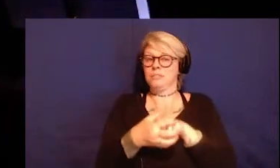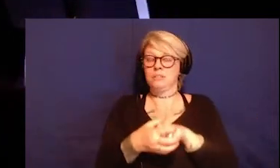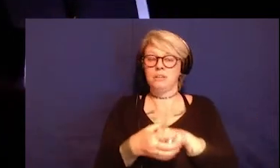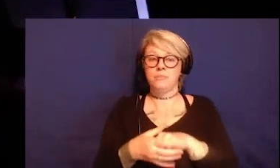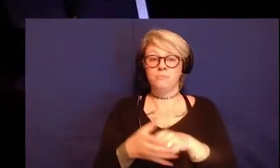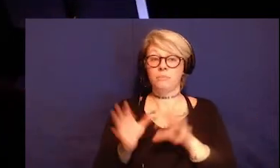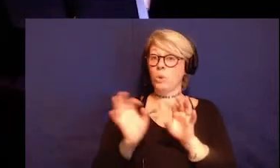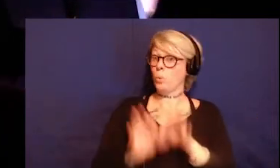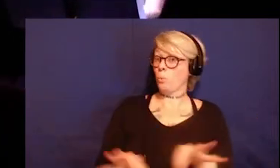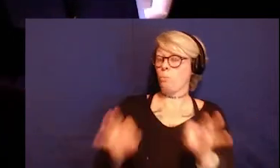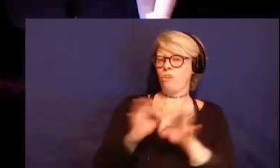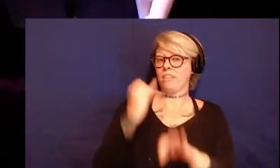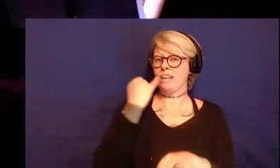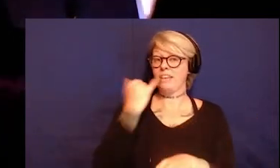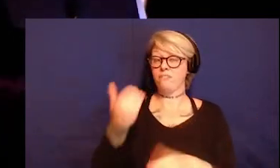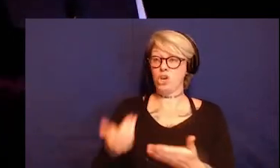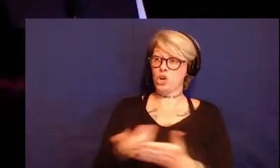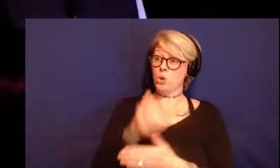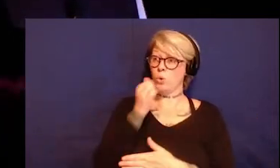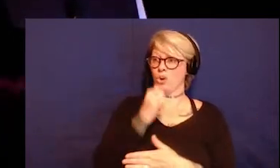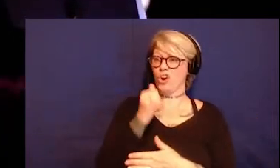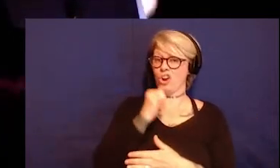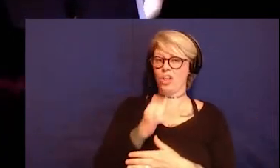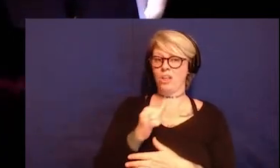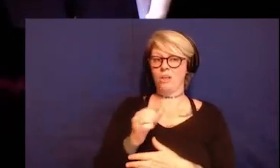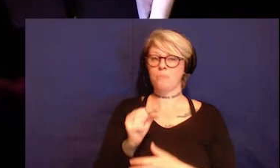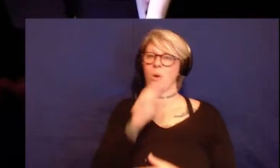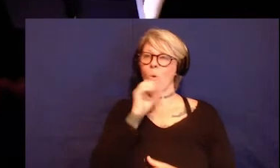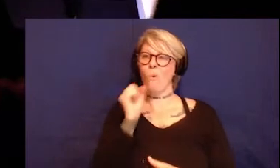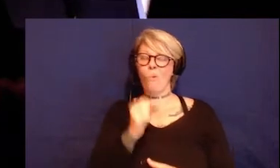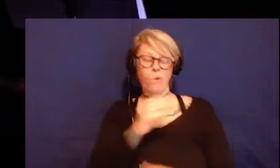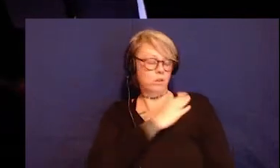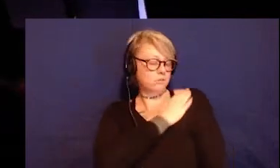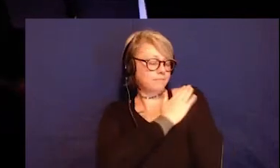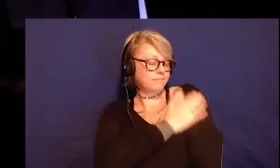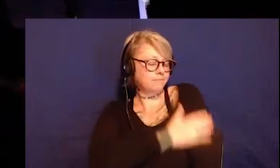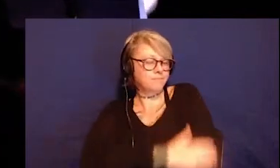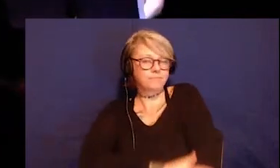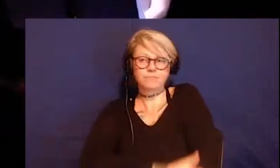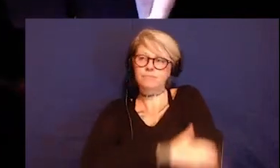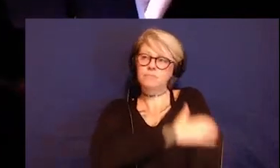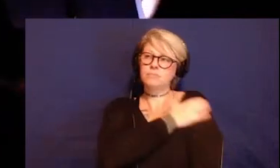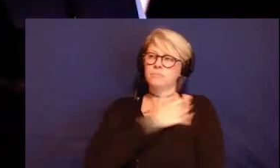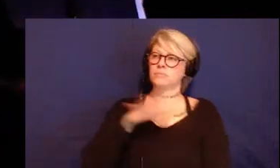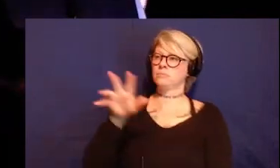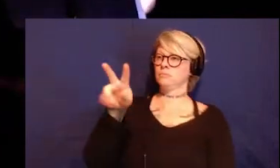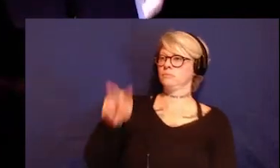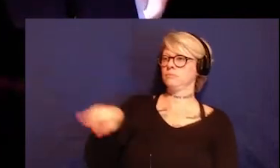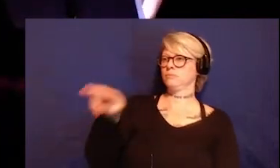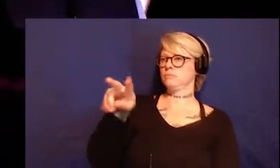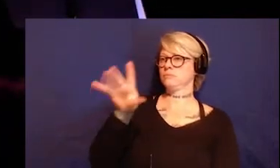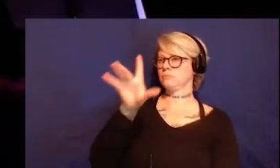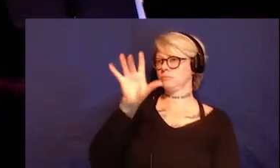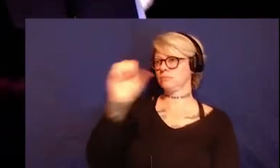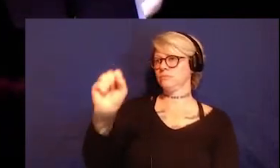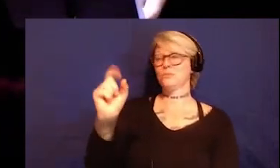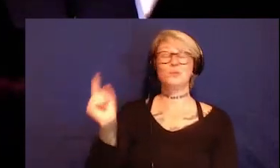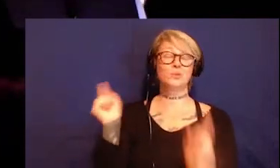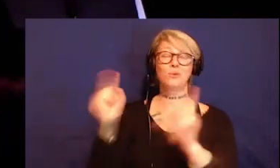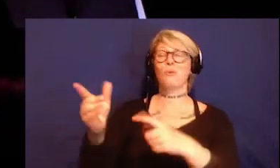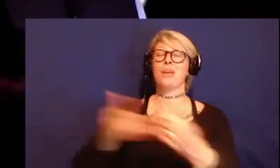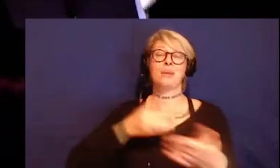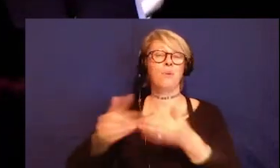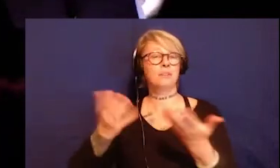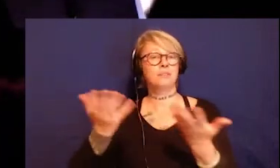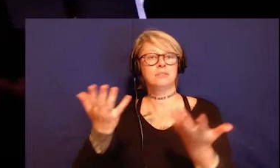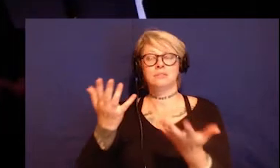girl in an old pumpkin jacket creased like the Metro Max. So you go anyway, to make memories and to have